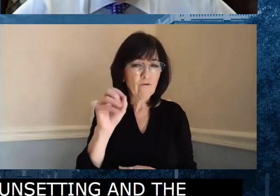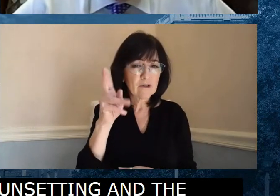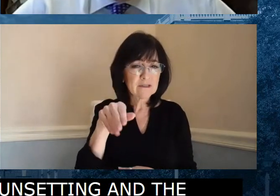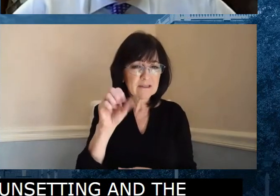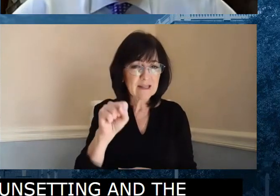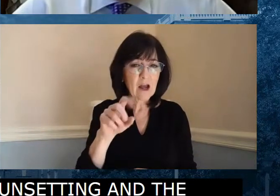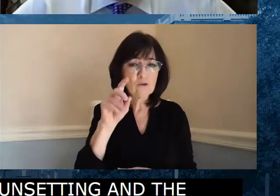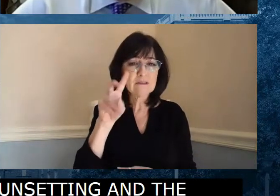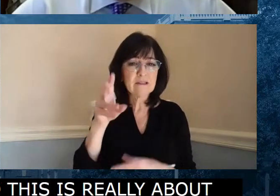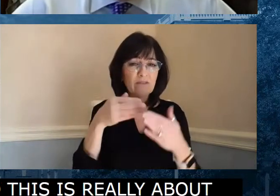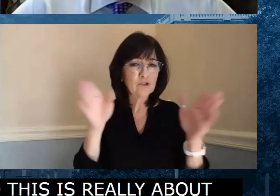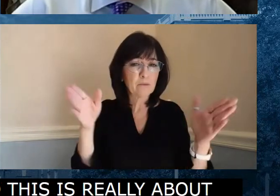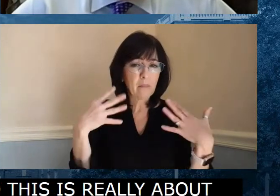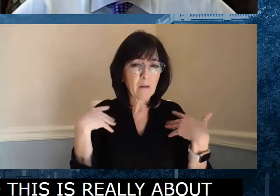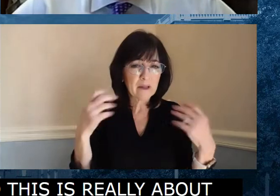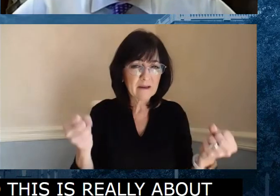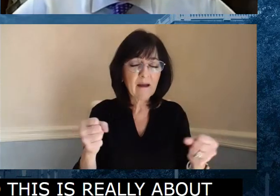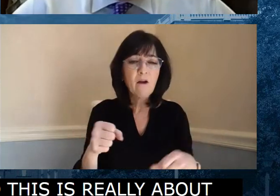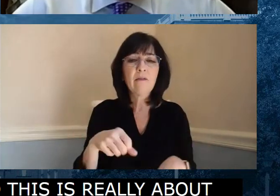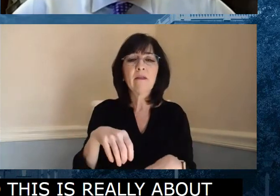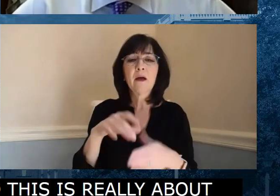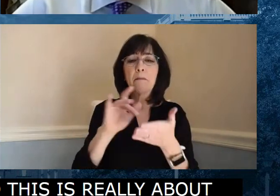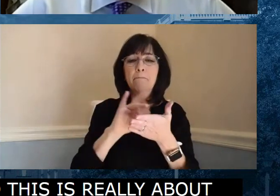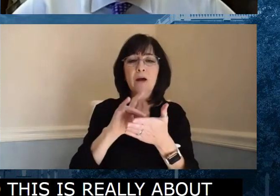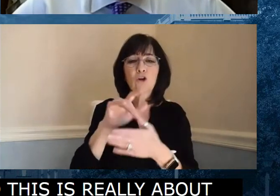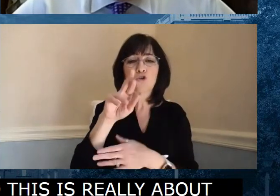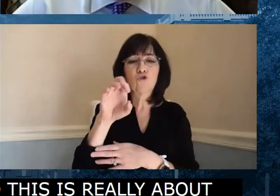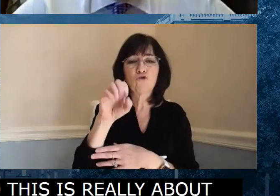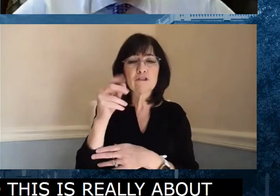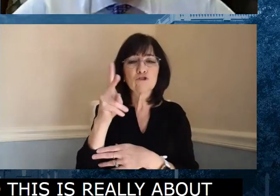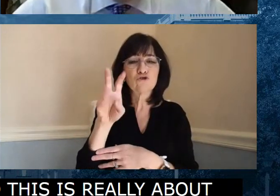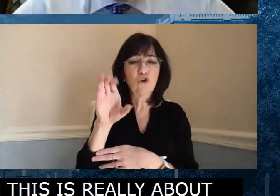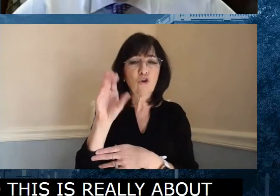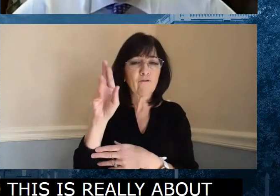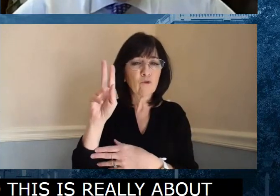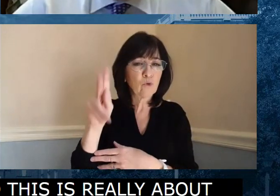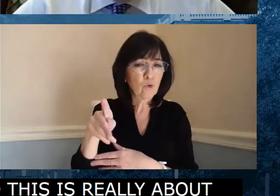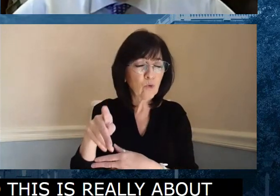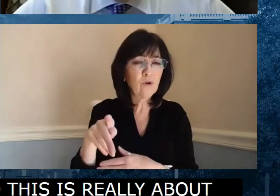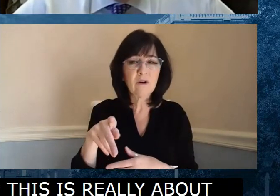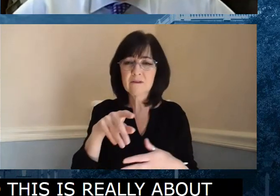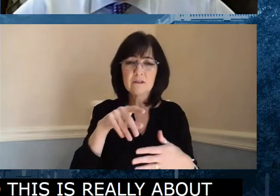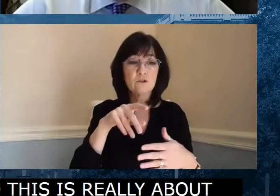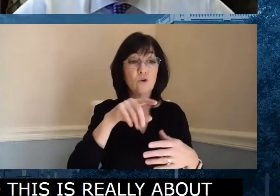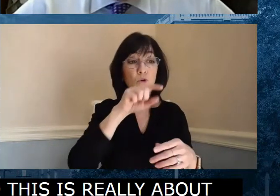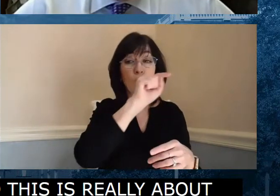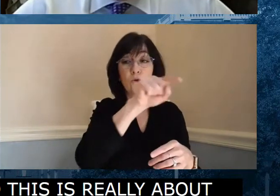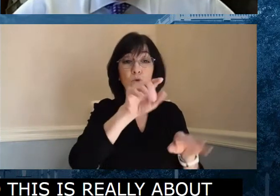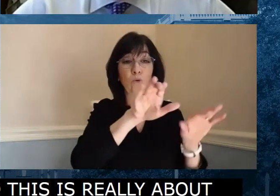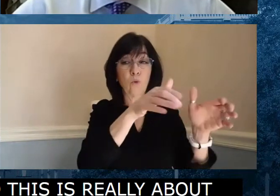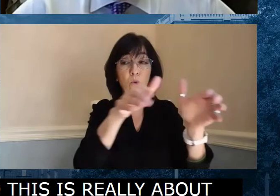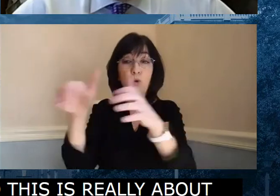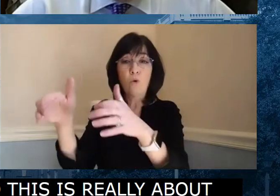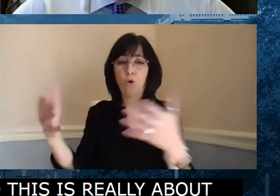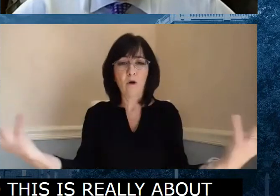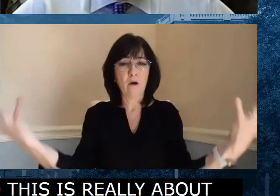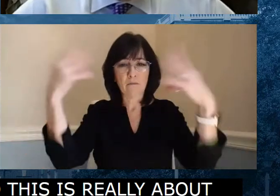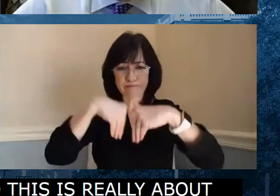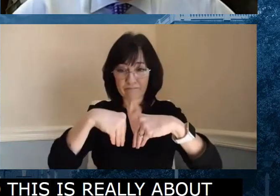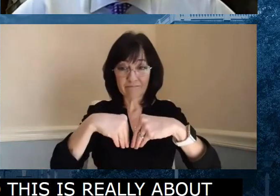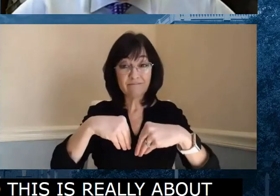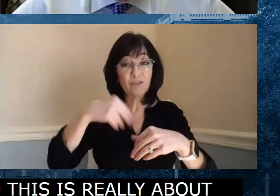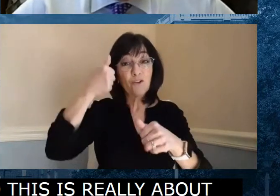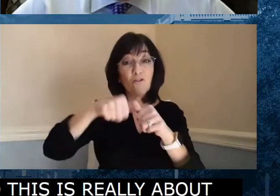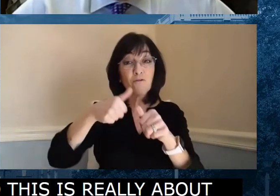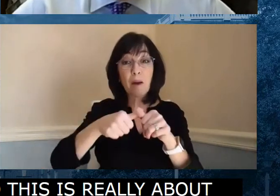Public Health, and all Diane's team, and everybody else that's been out there through the windy and cold and rainy days when we started,